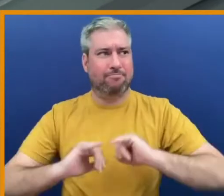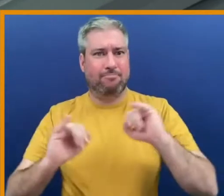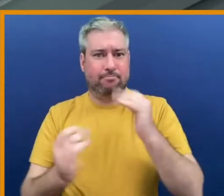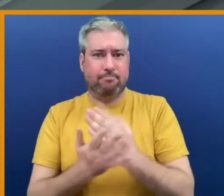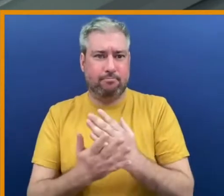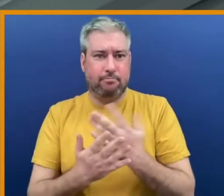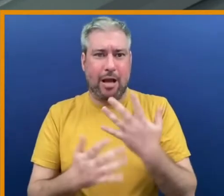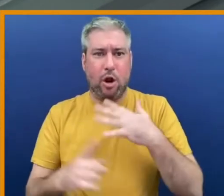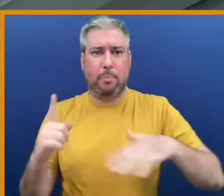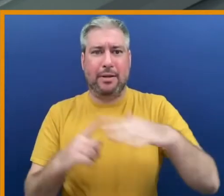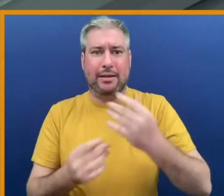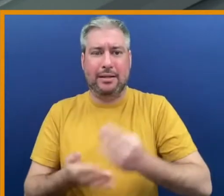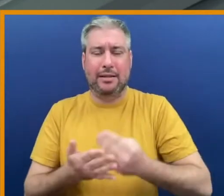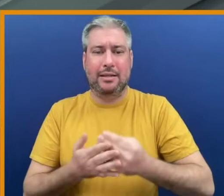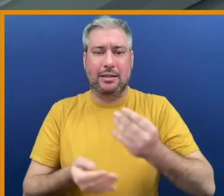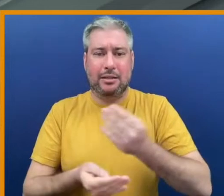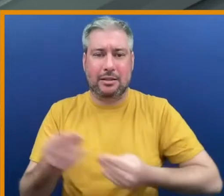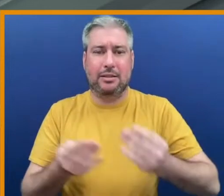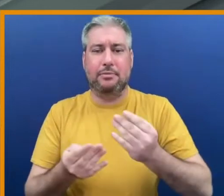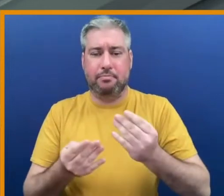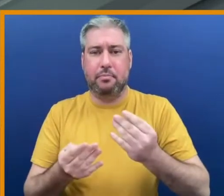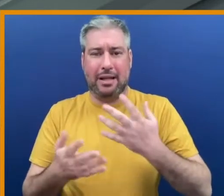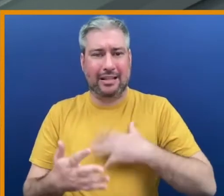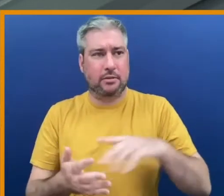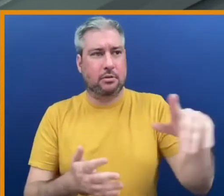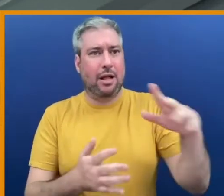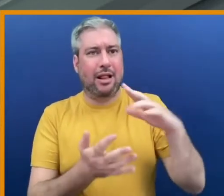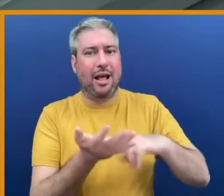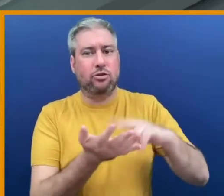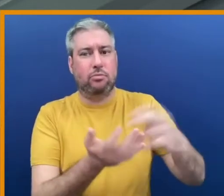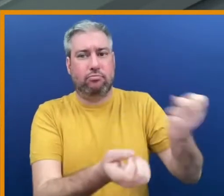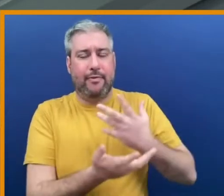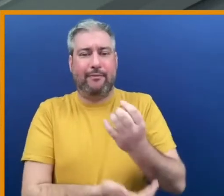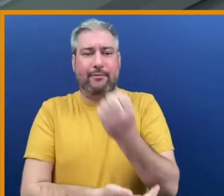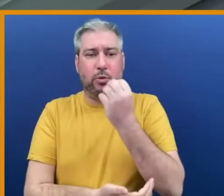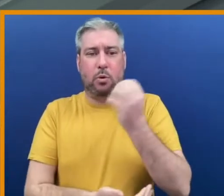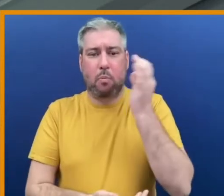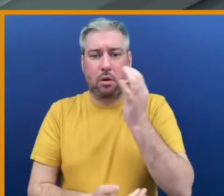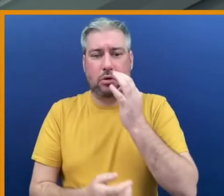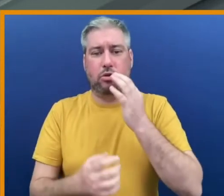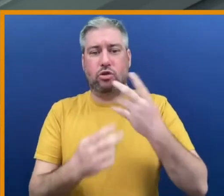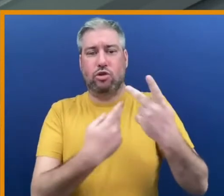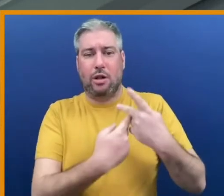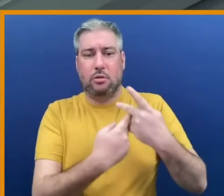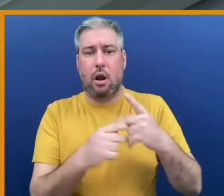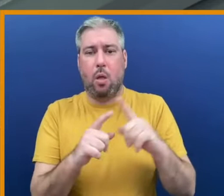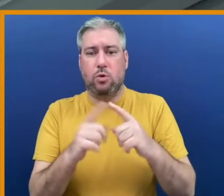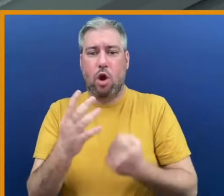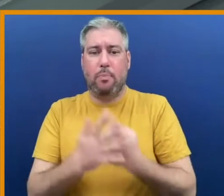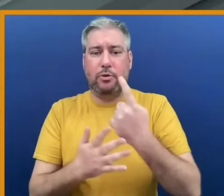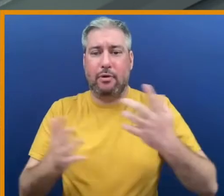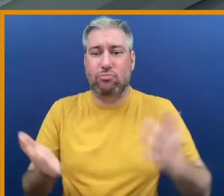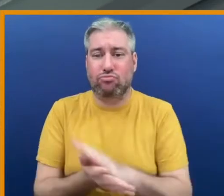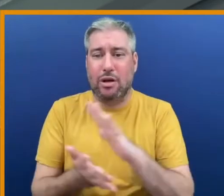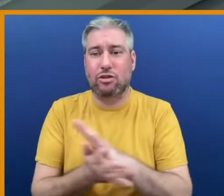shelter, as well as opportunities for recreation and, yes, joy. Yet in my lifetime, there has been a global decline